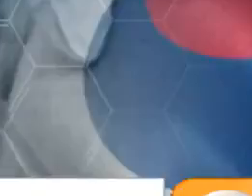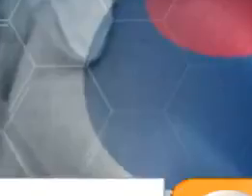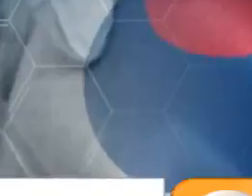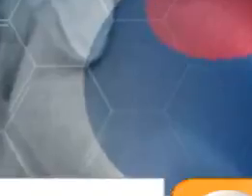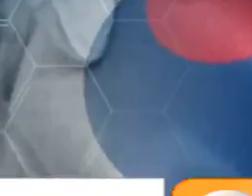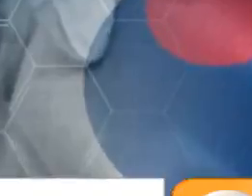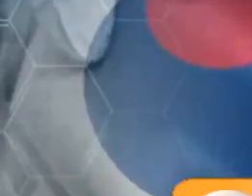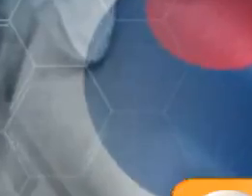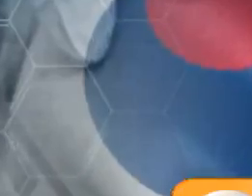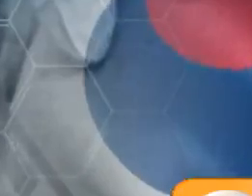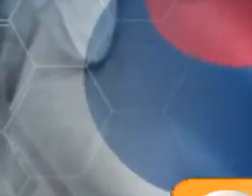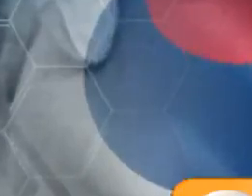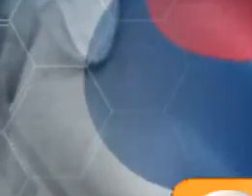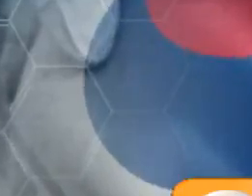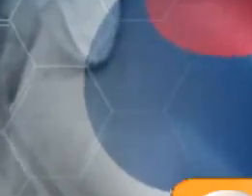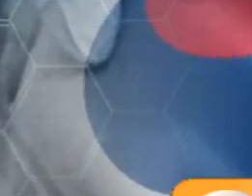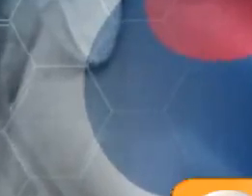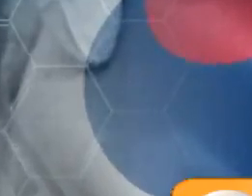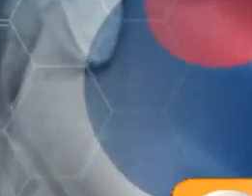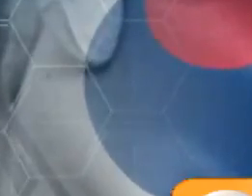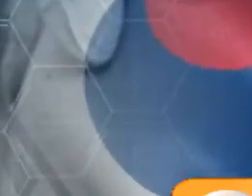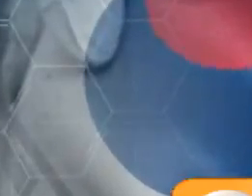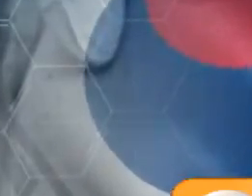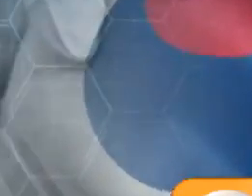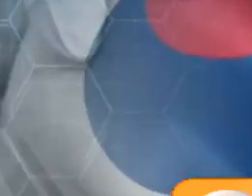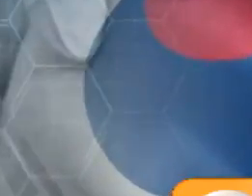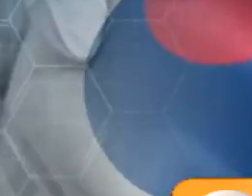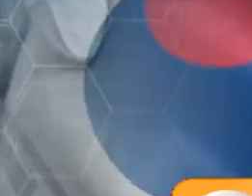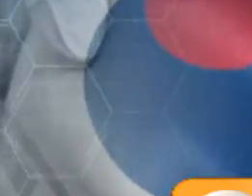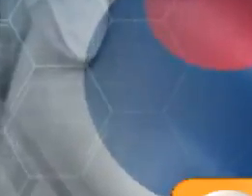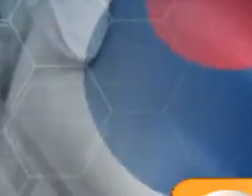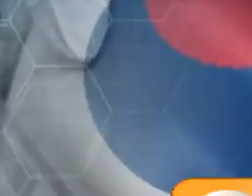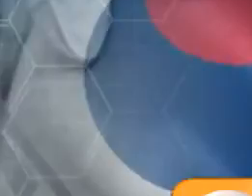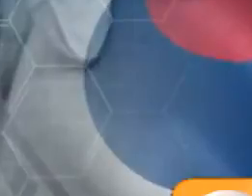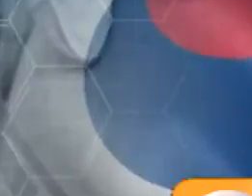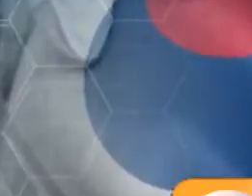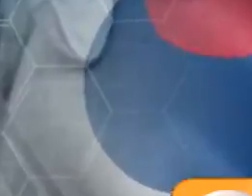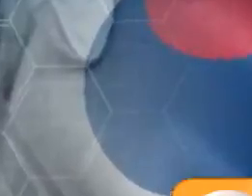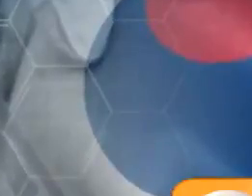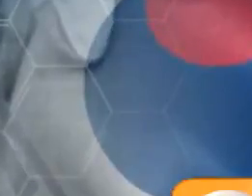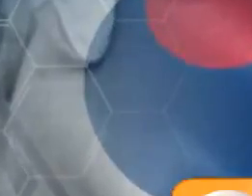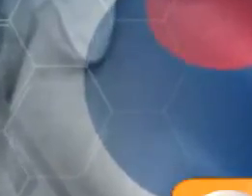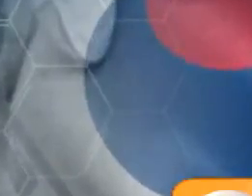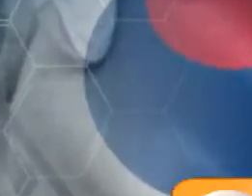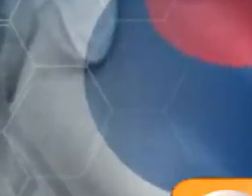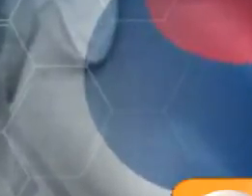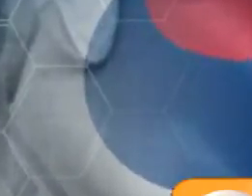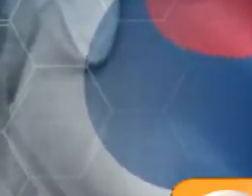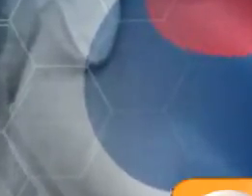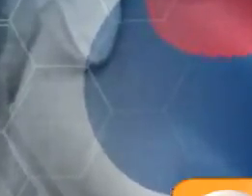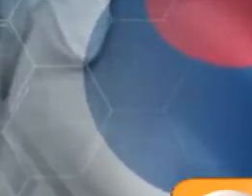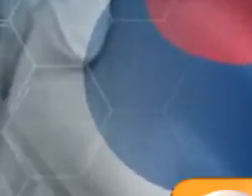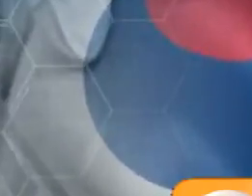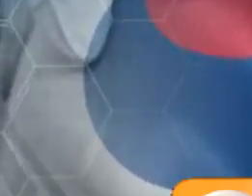as the first dose and Pfizer as the second dose. 200 participants received Pfizer vaccines for both doses,